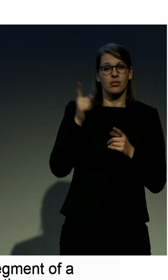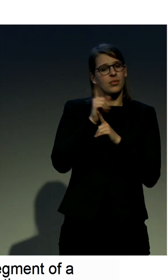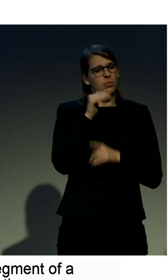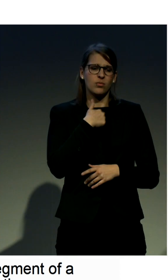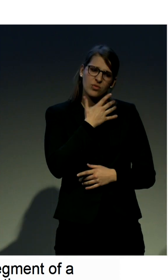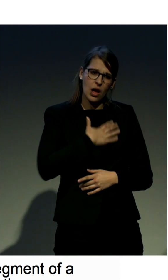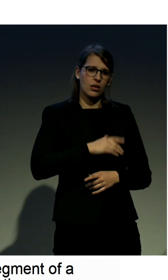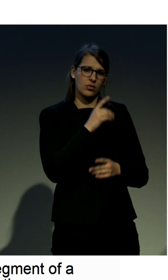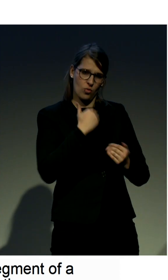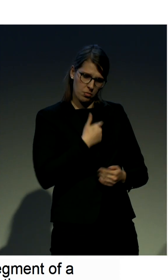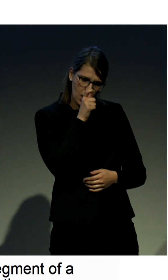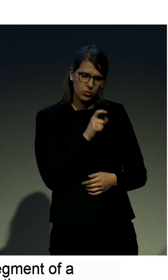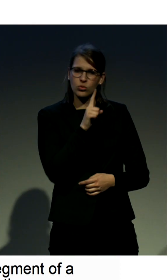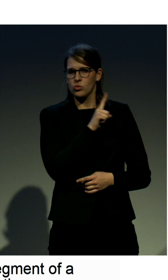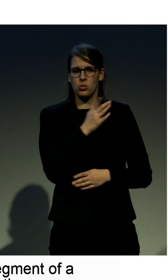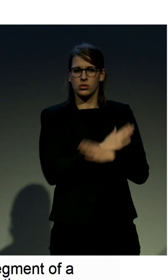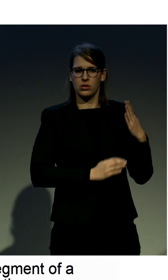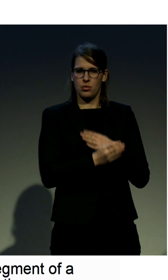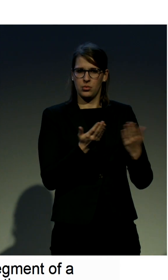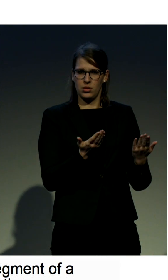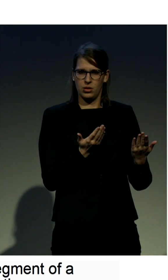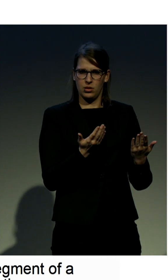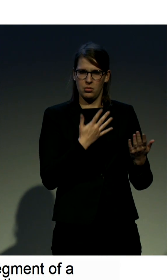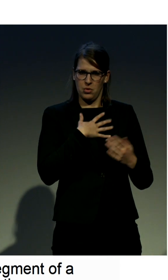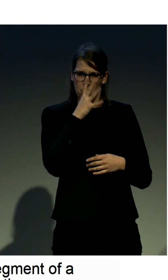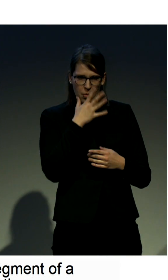I experienced a lot of violence.